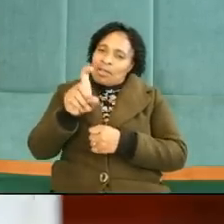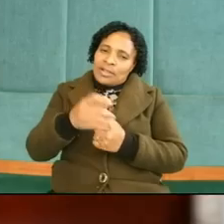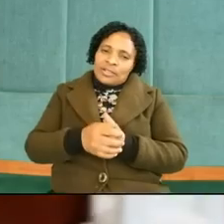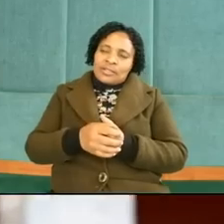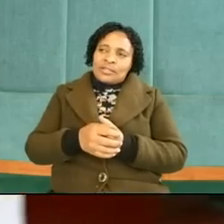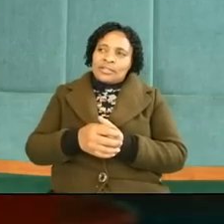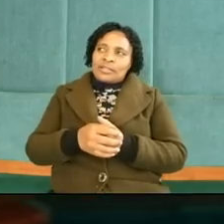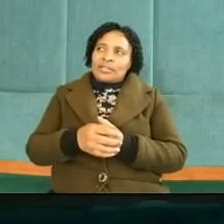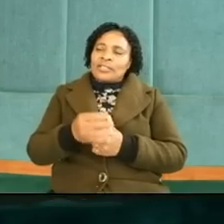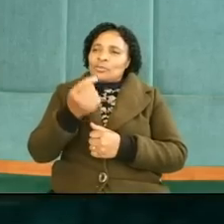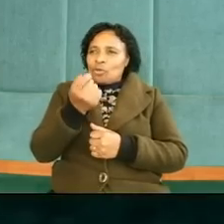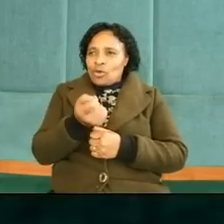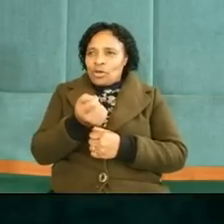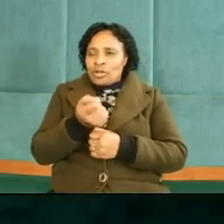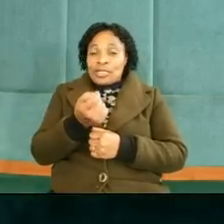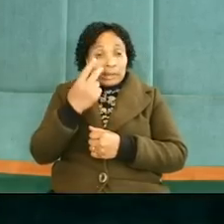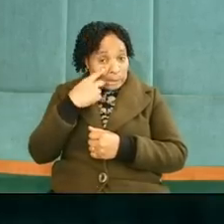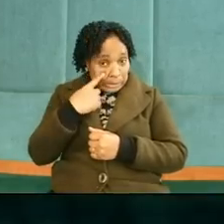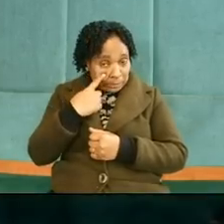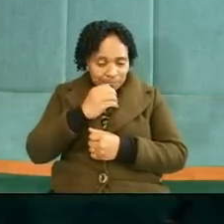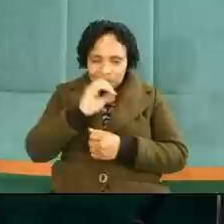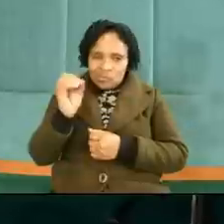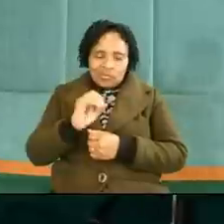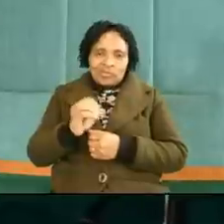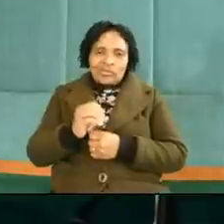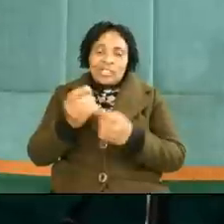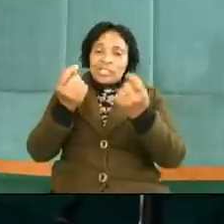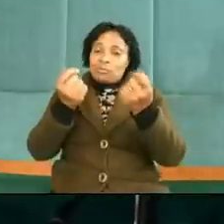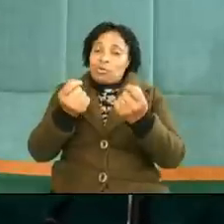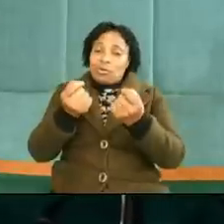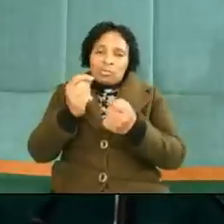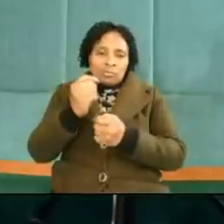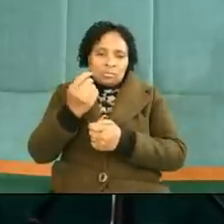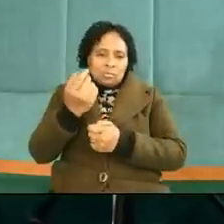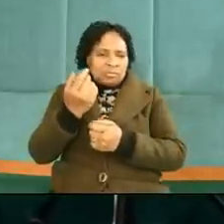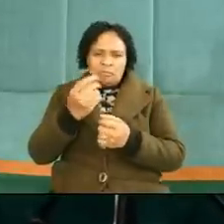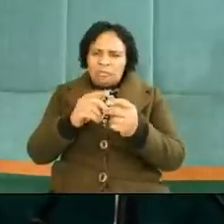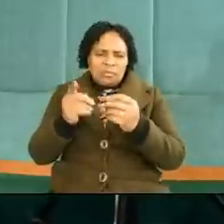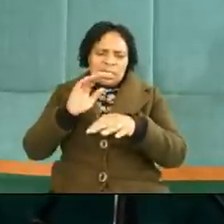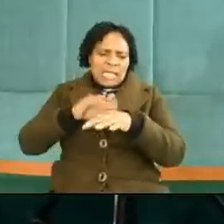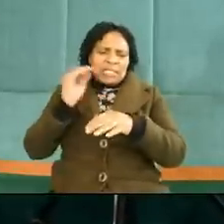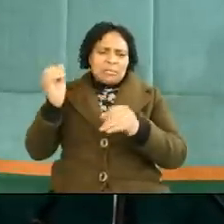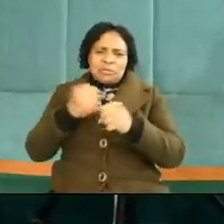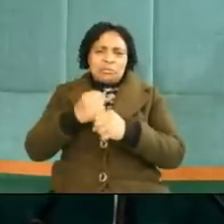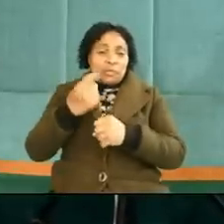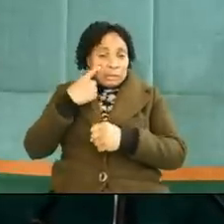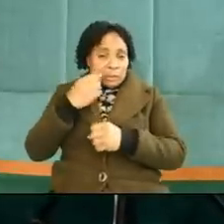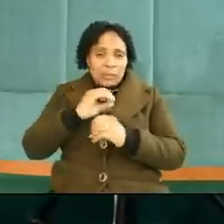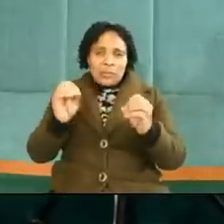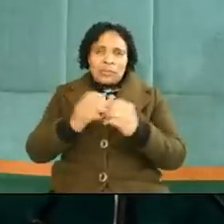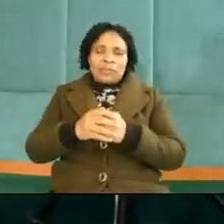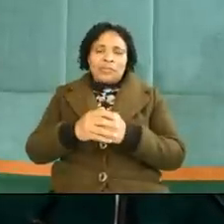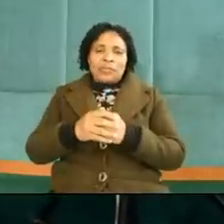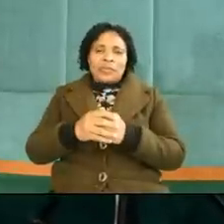So small, we can't even see it. You can't touch it. You can't see it. But it shuts